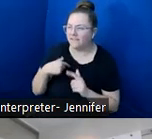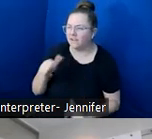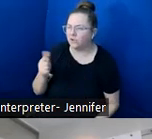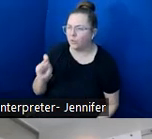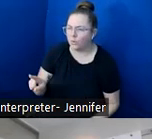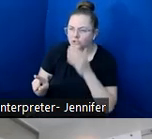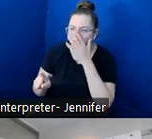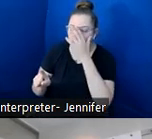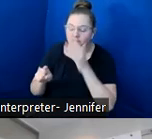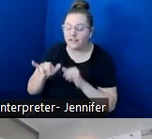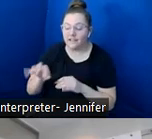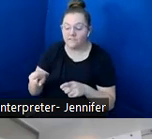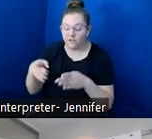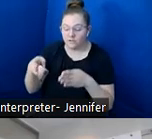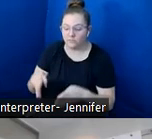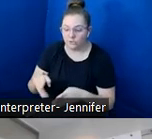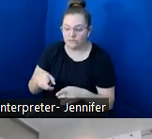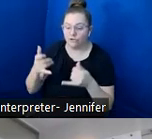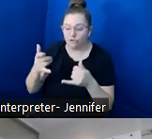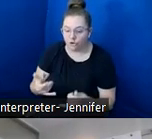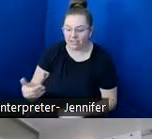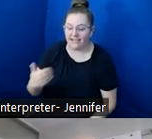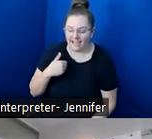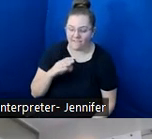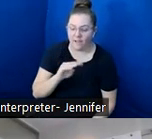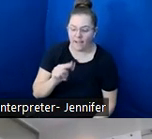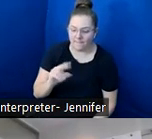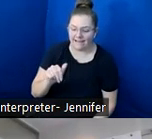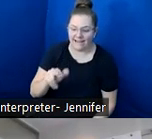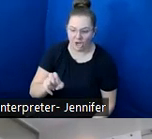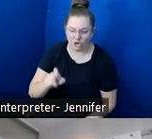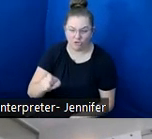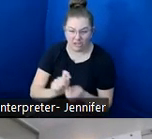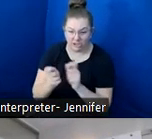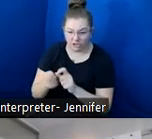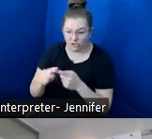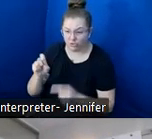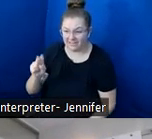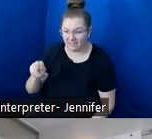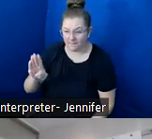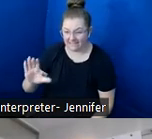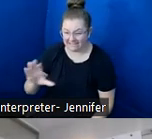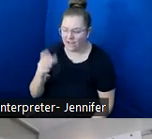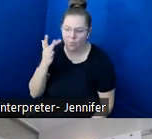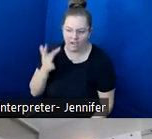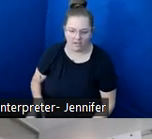if someone is currently, if they currently have Minnesota Care, should they change to SNBC and why?